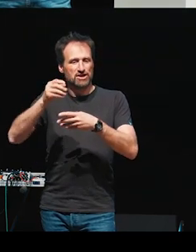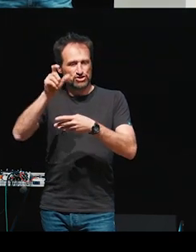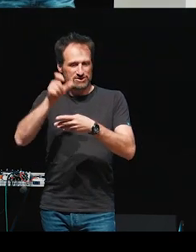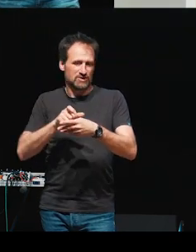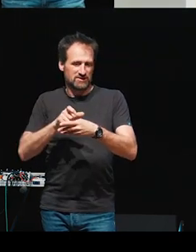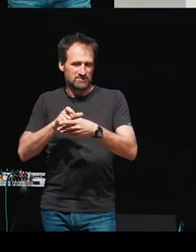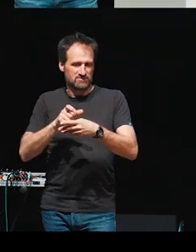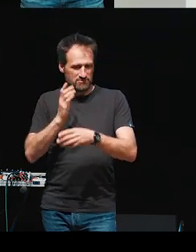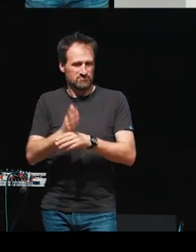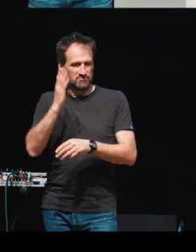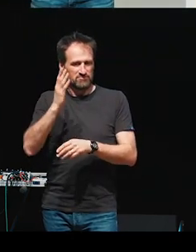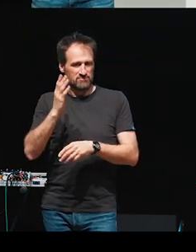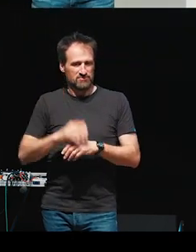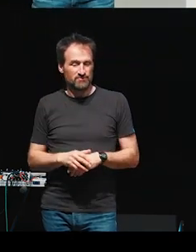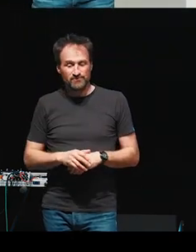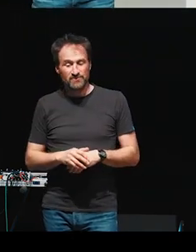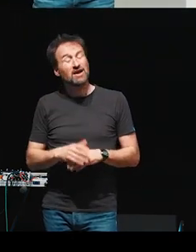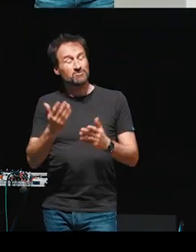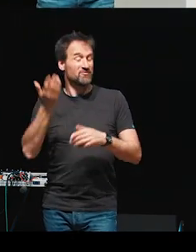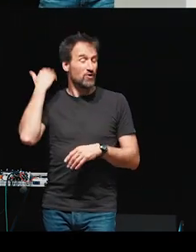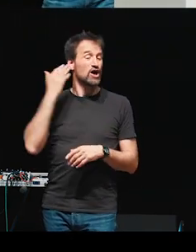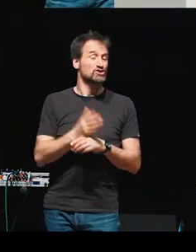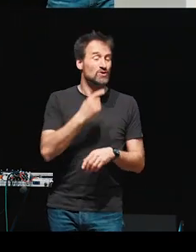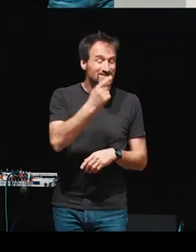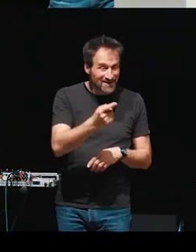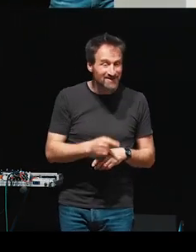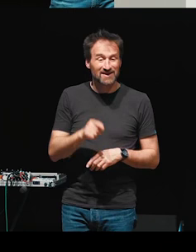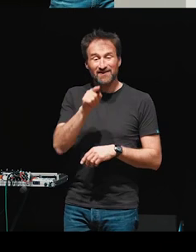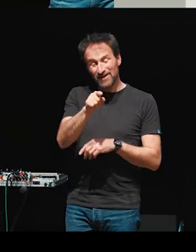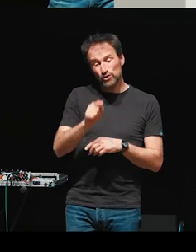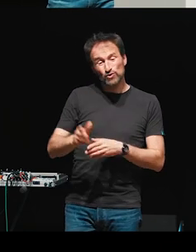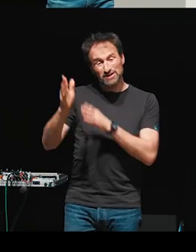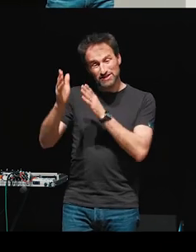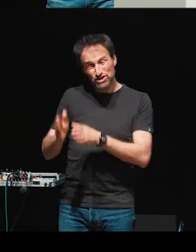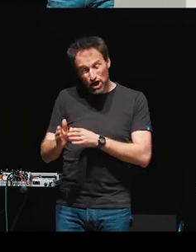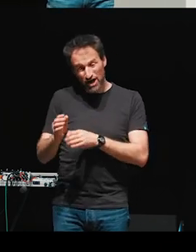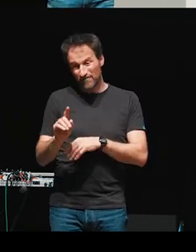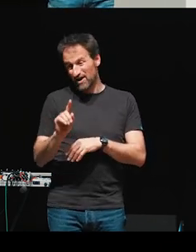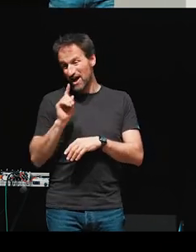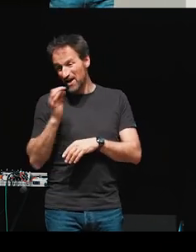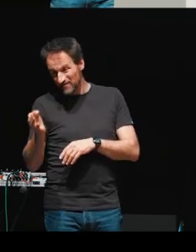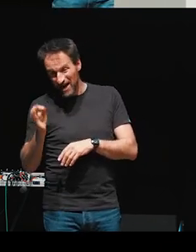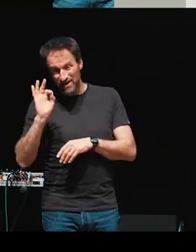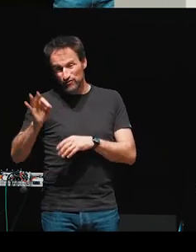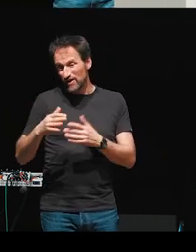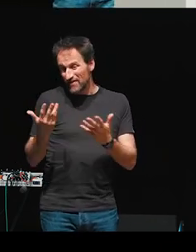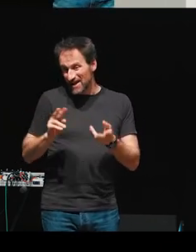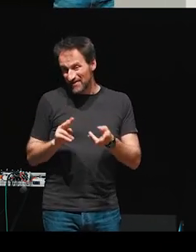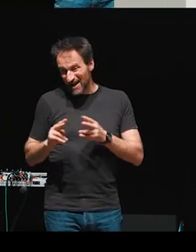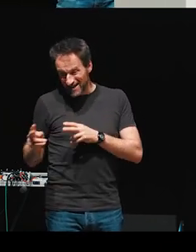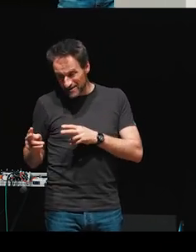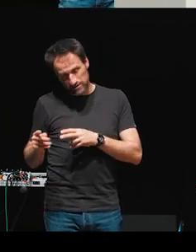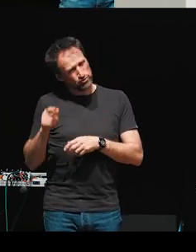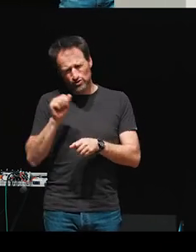So like I said in the earlier slide, where you request the server for the variant, and that variant could look as simple as this,